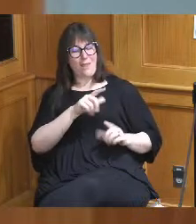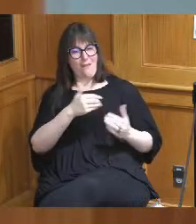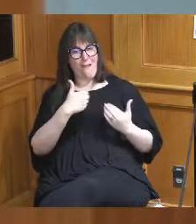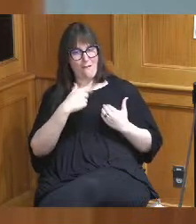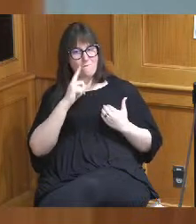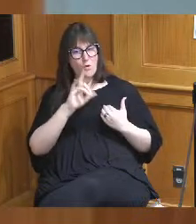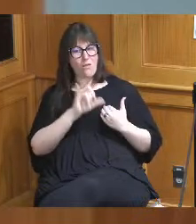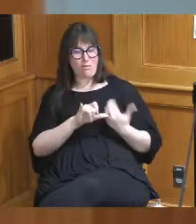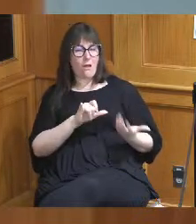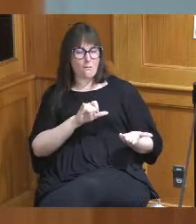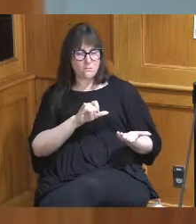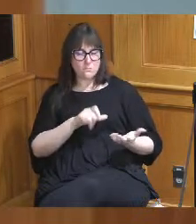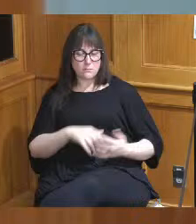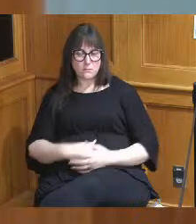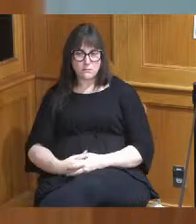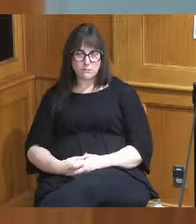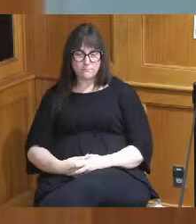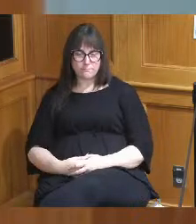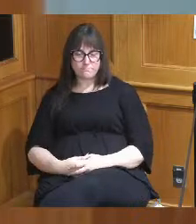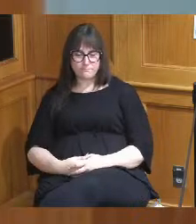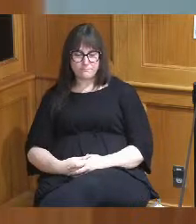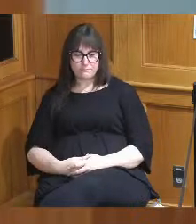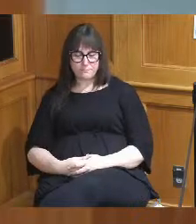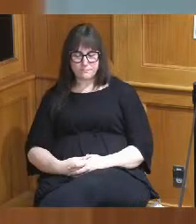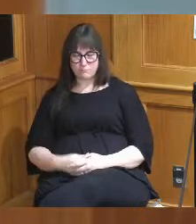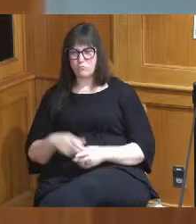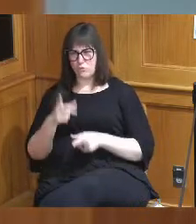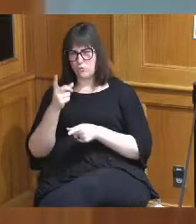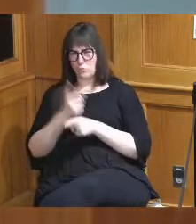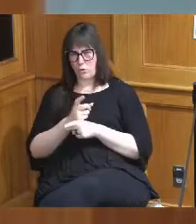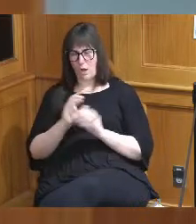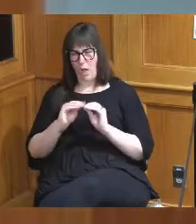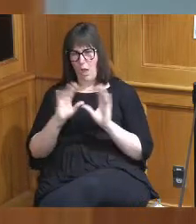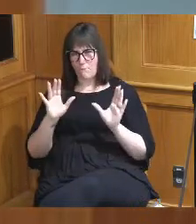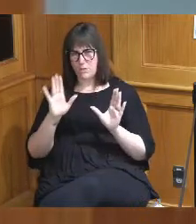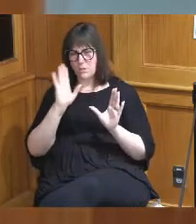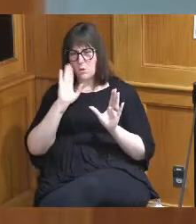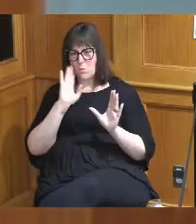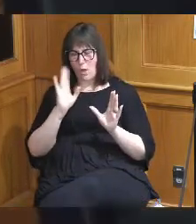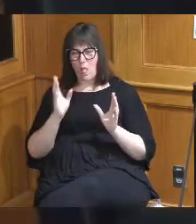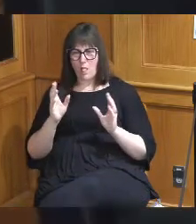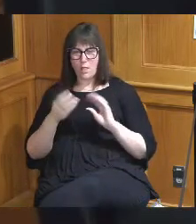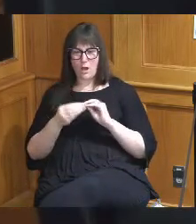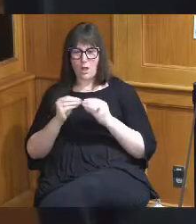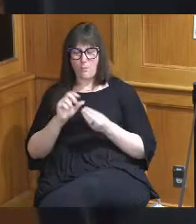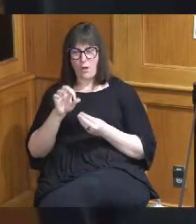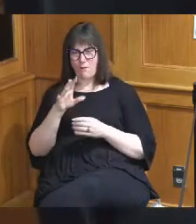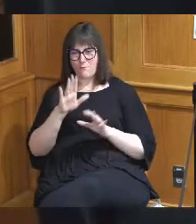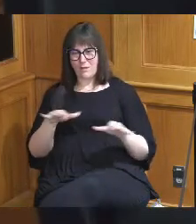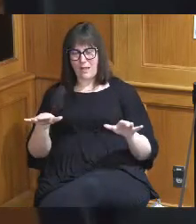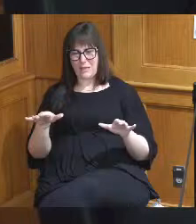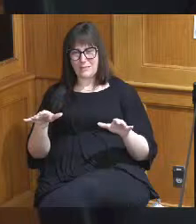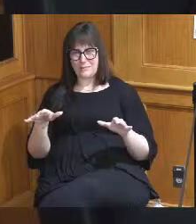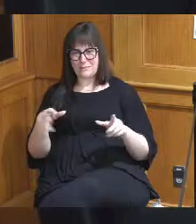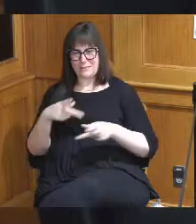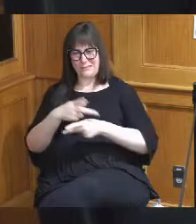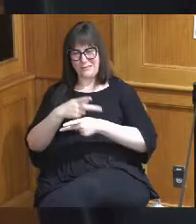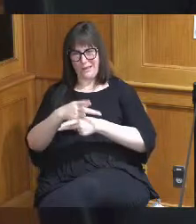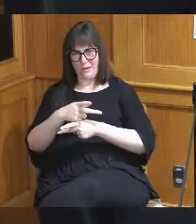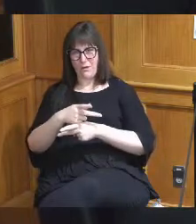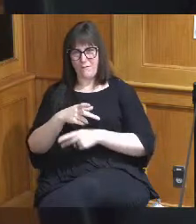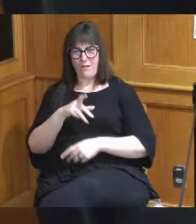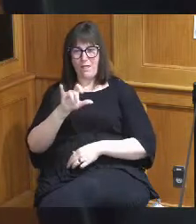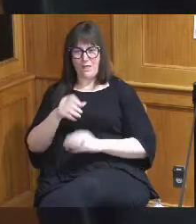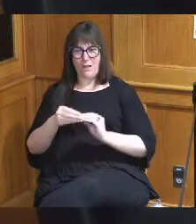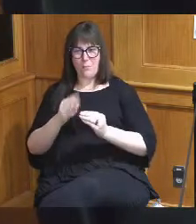for the families that they're serving and the children that they're serving. Right. That'll obviously play out in the number of kids that come into care. Absolutely. That's where that number